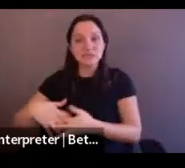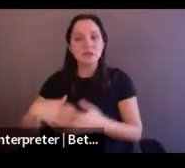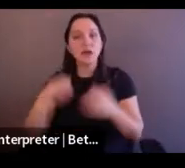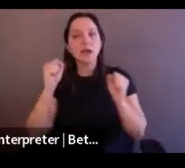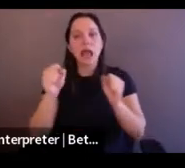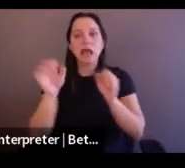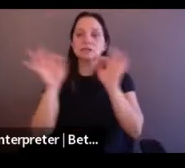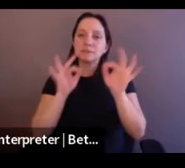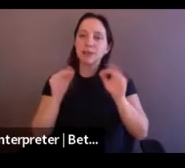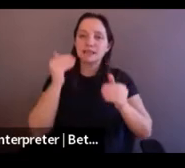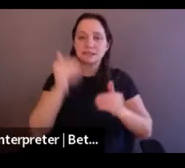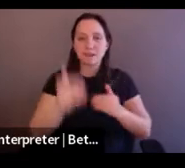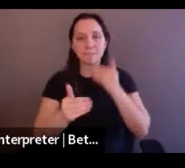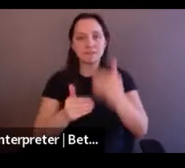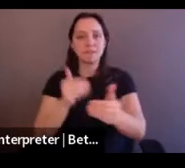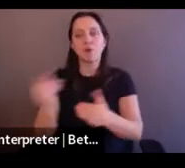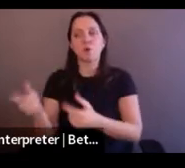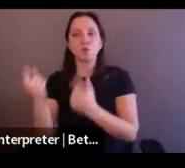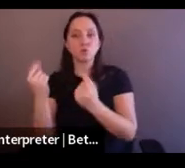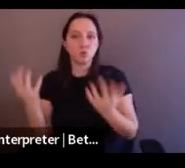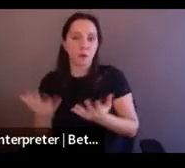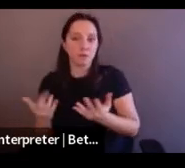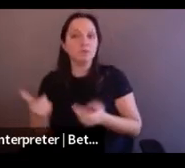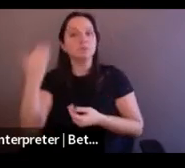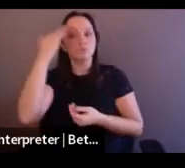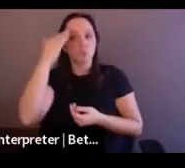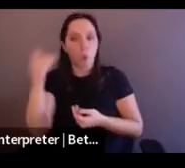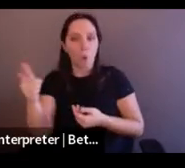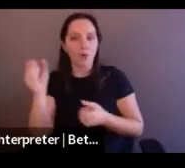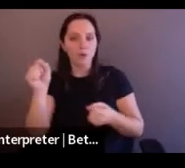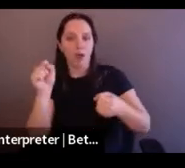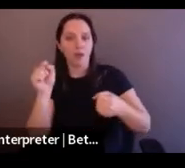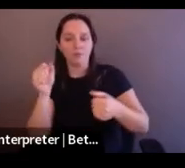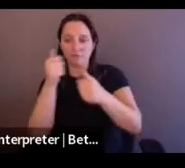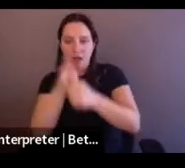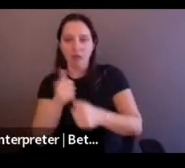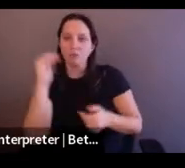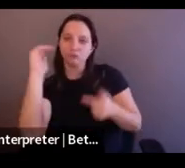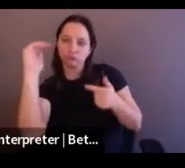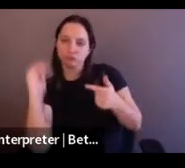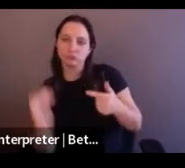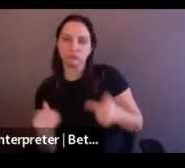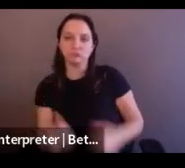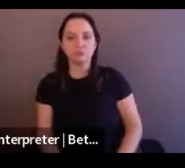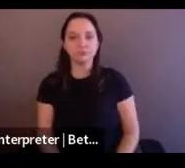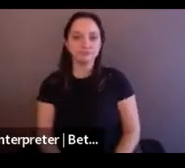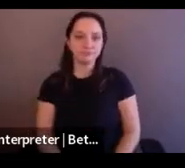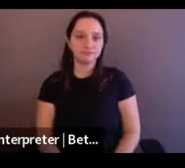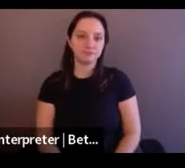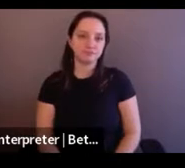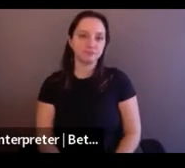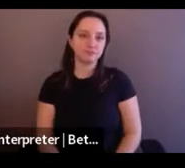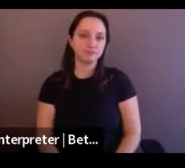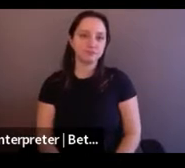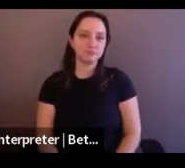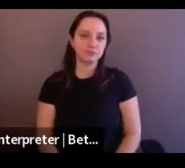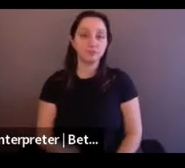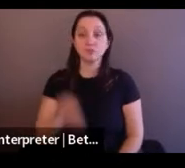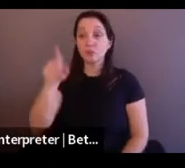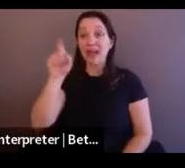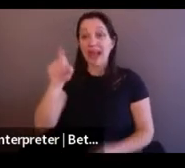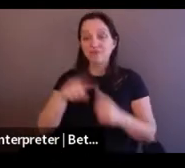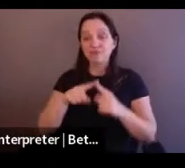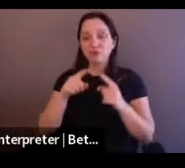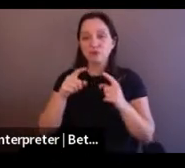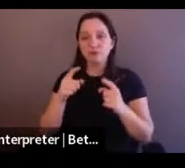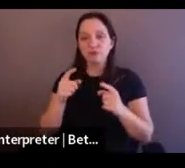for everybody that's involved. So some questions to really think about when you're thinking about these logistics. You know, is this a one-time